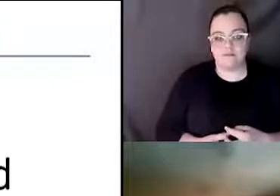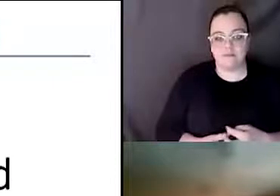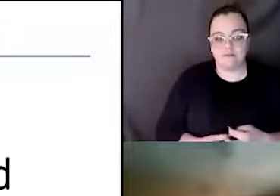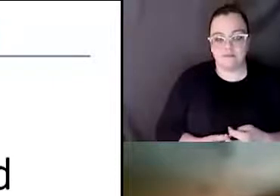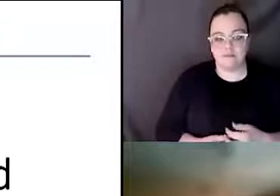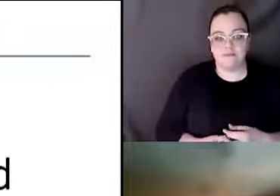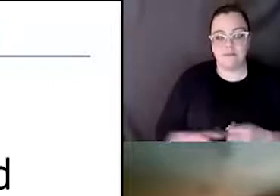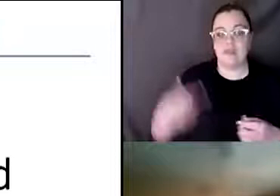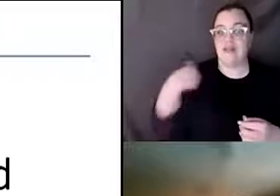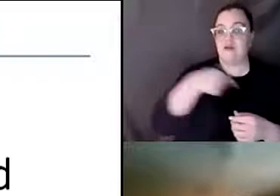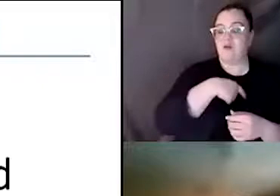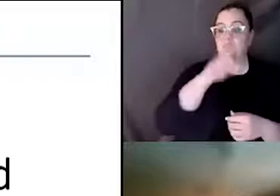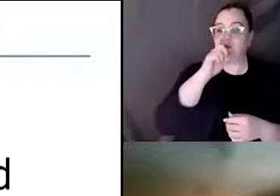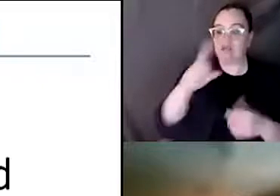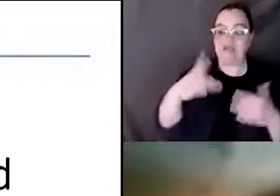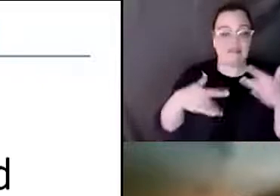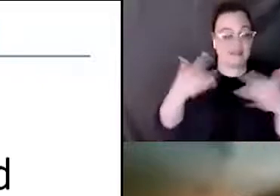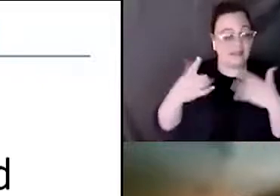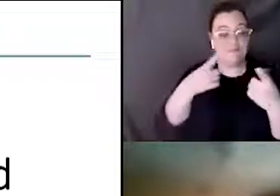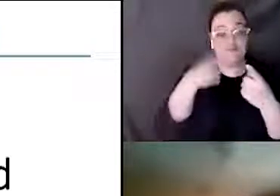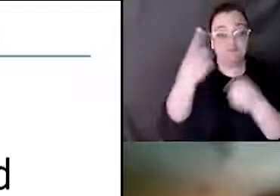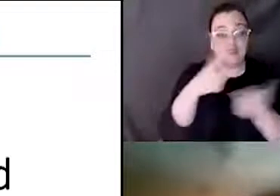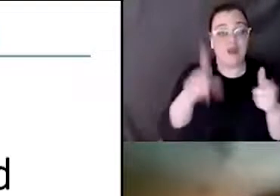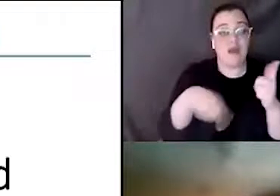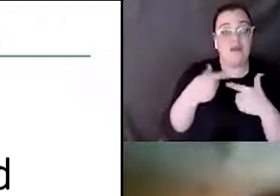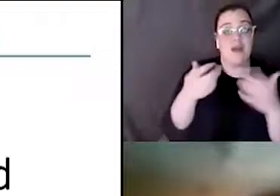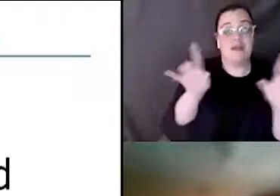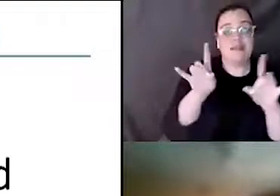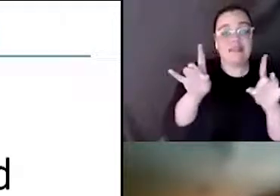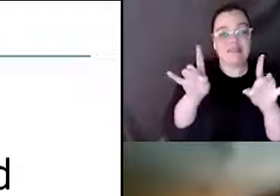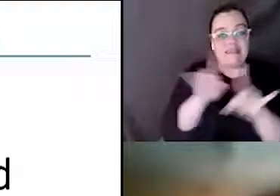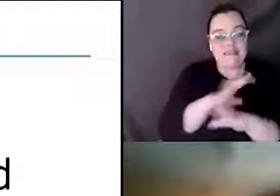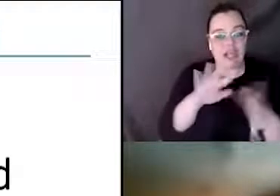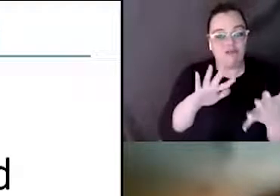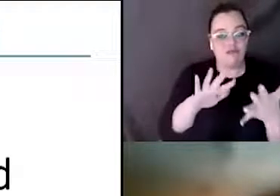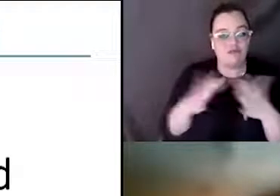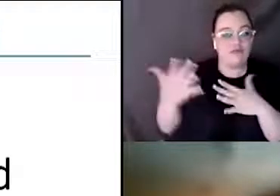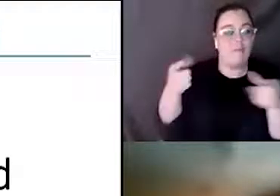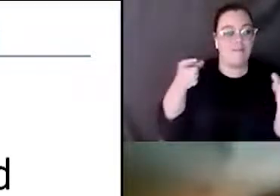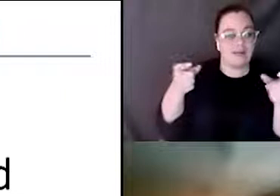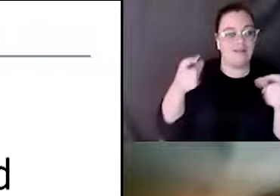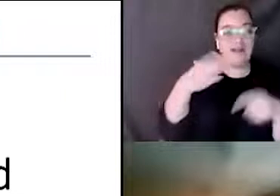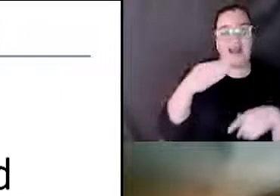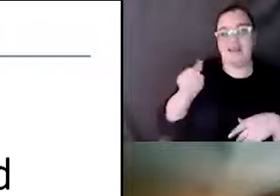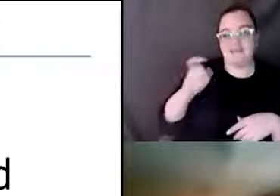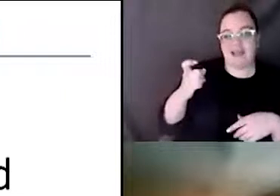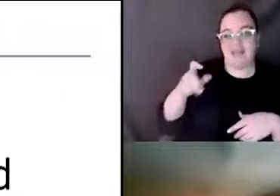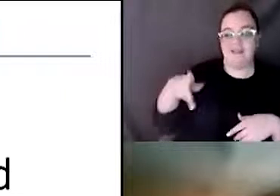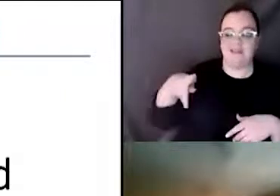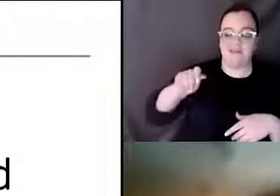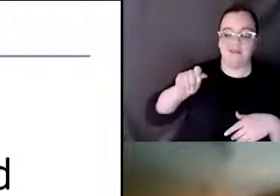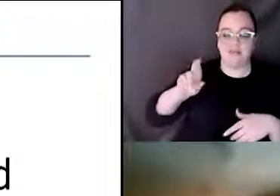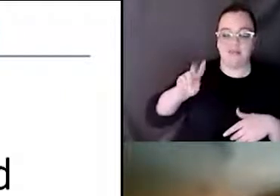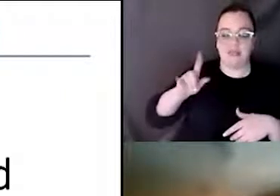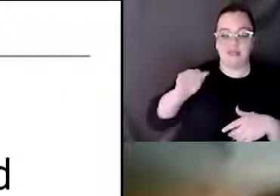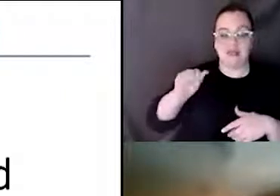very excited to tell you about the Disaster Mitigation and Tax Parity Act. It's an act that we've been working